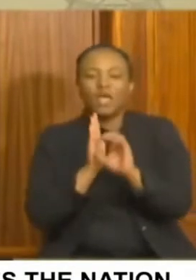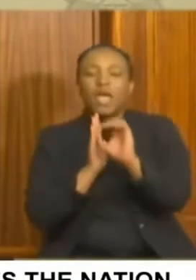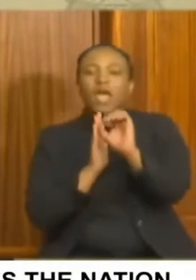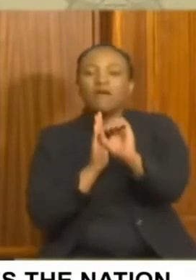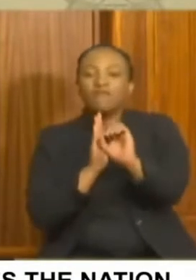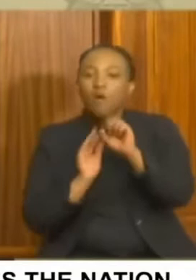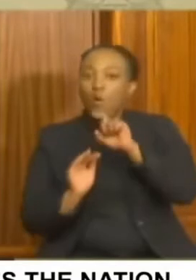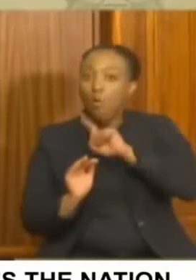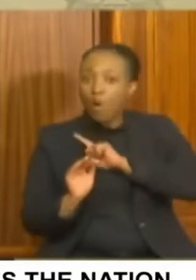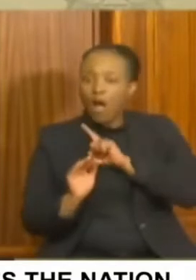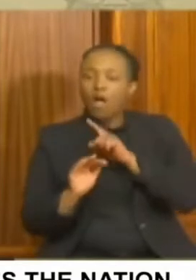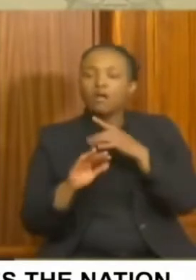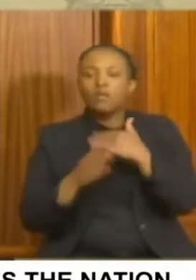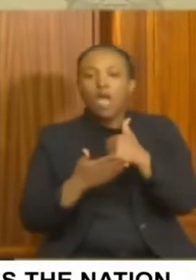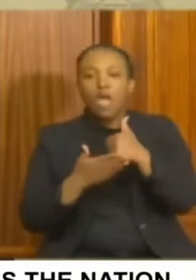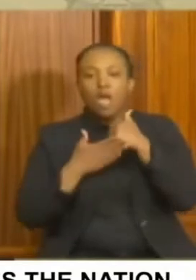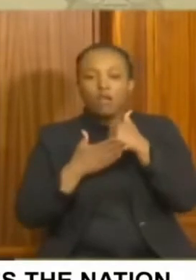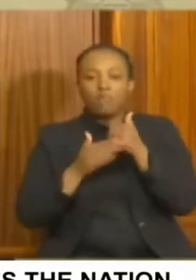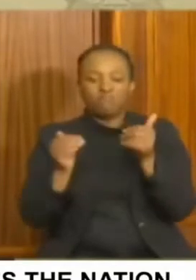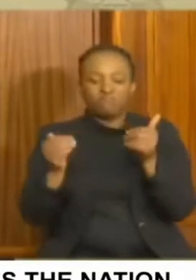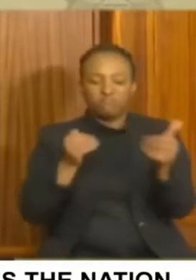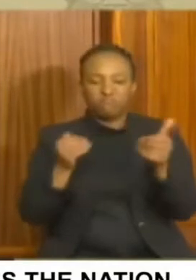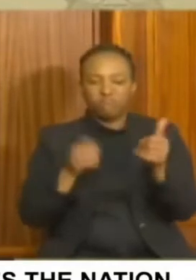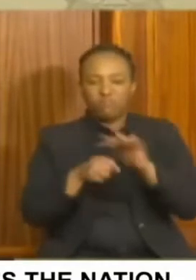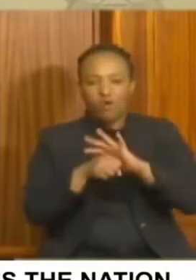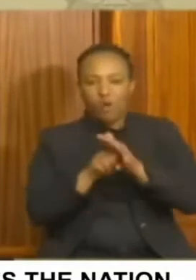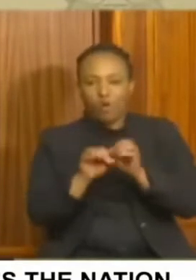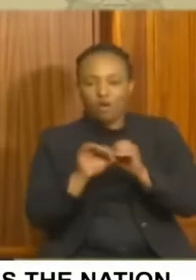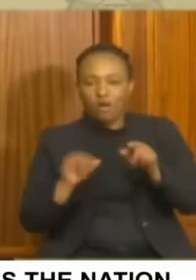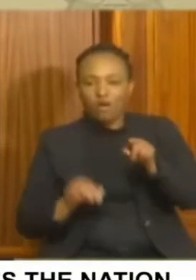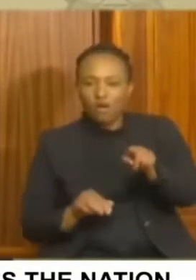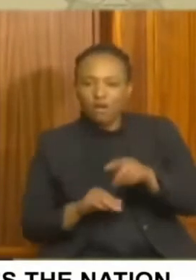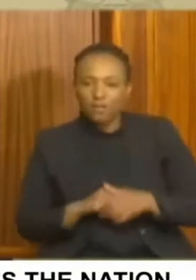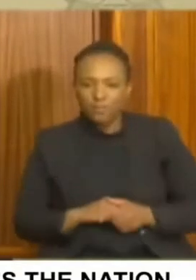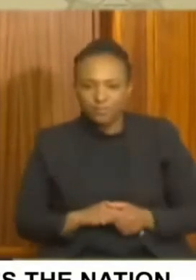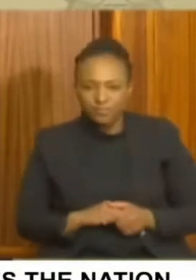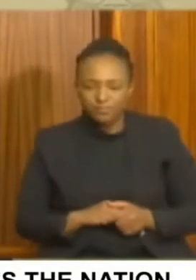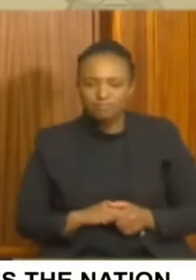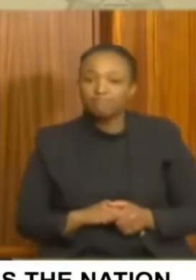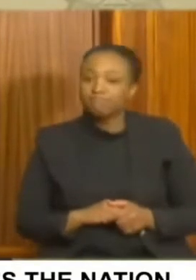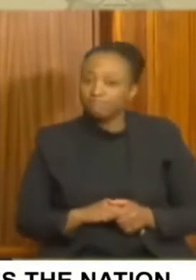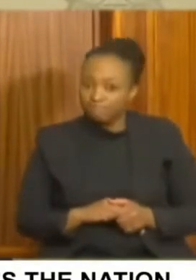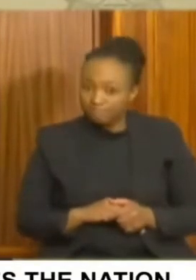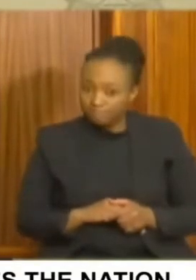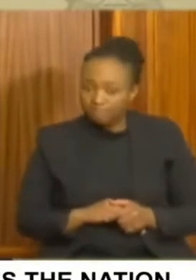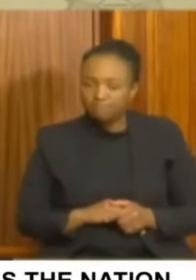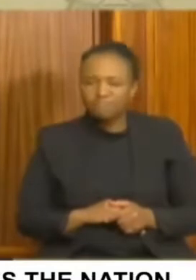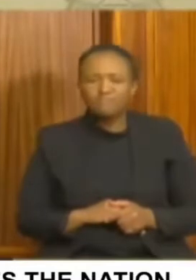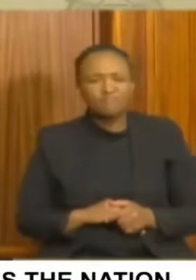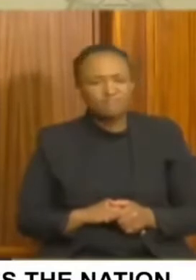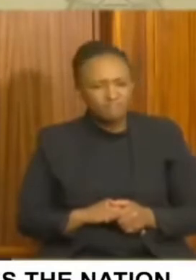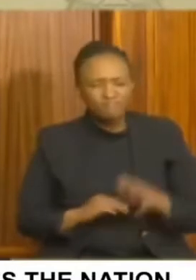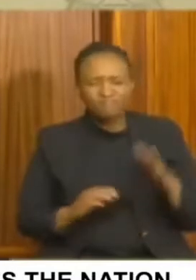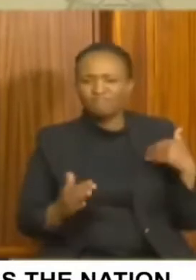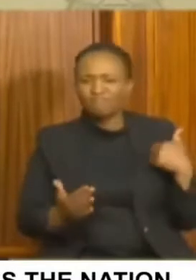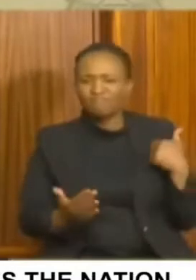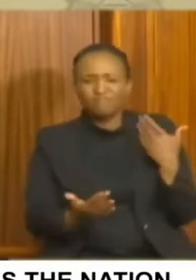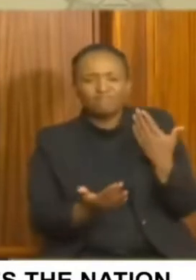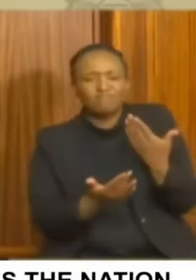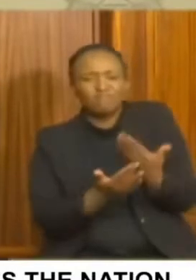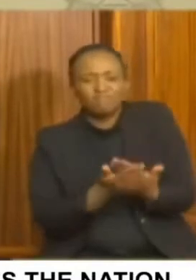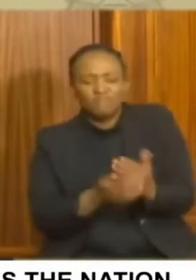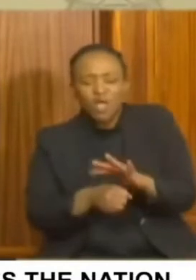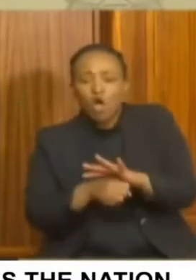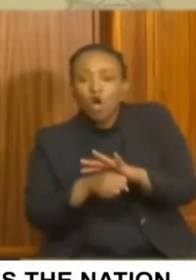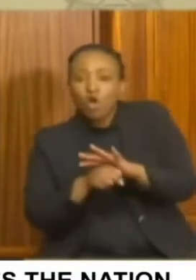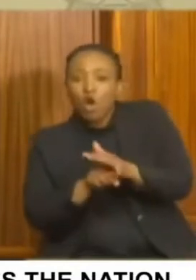containing the spread of the virus. And what scientific evidence do you offer to prove that? We have gone through and endured two devastating